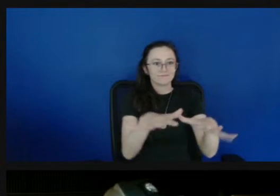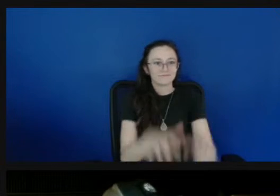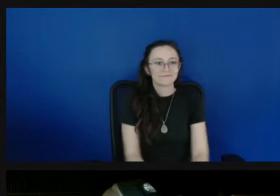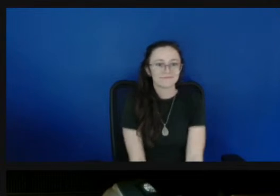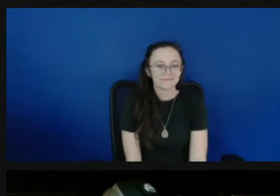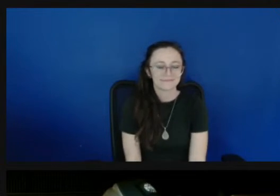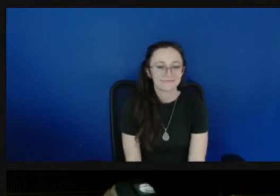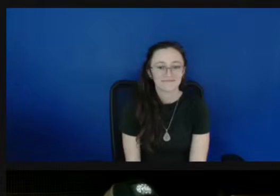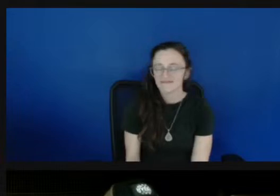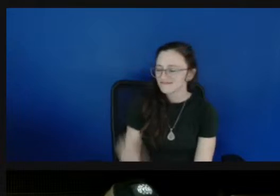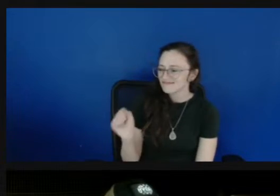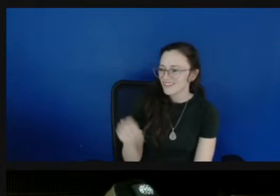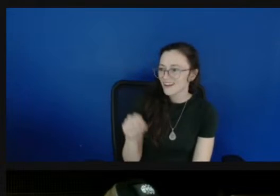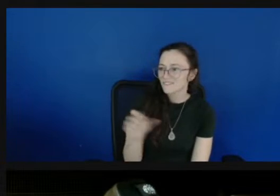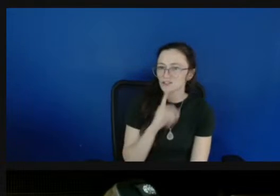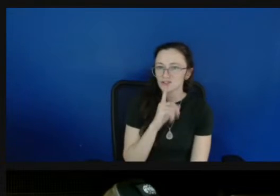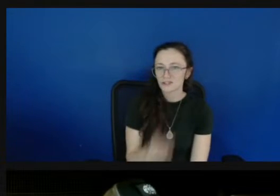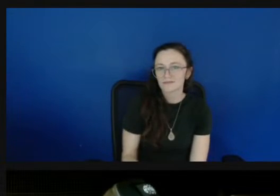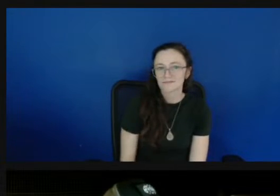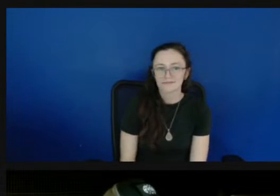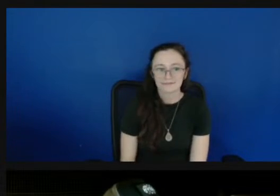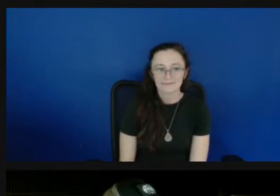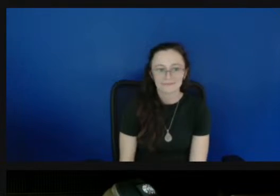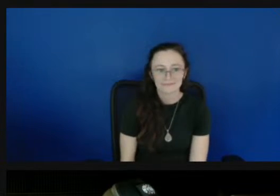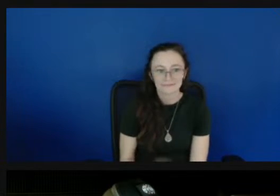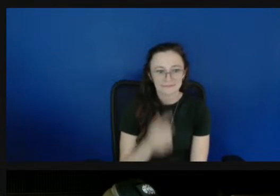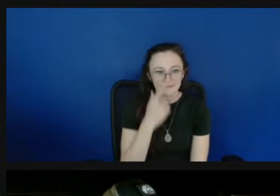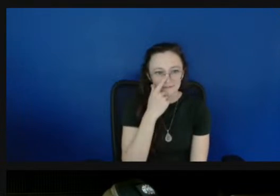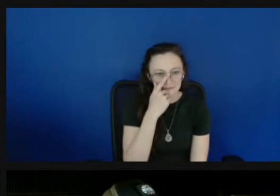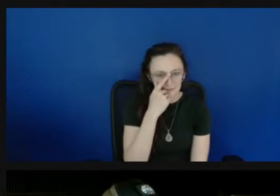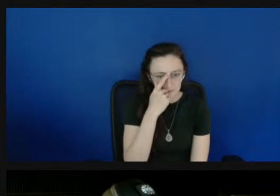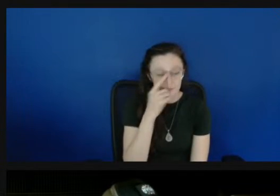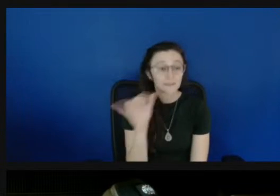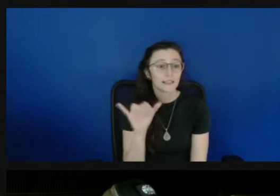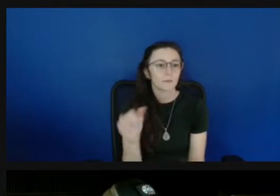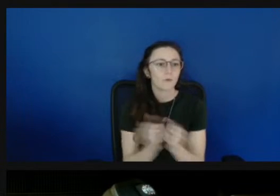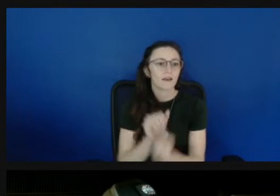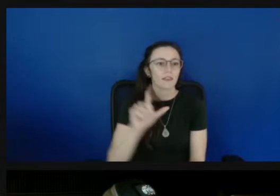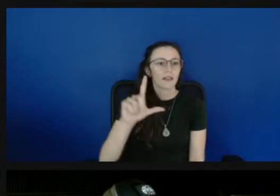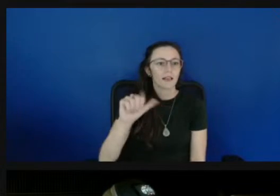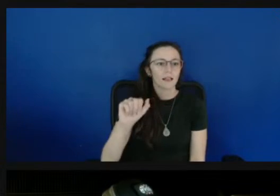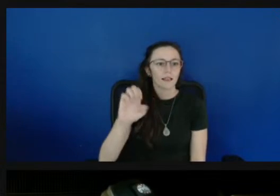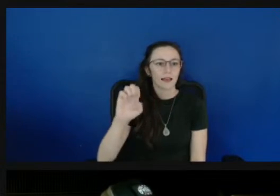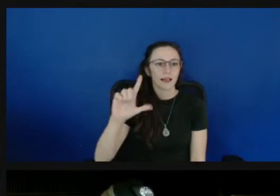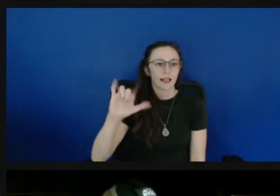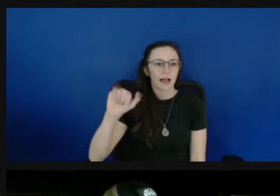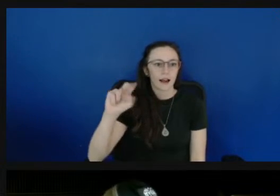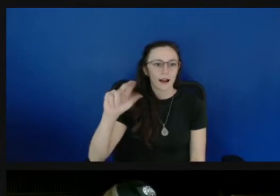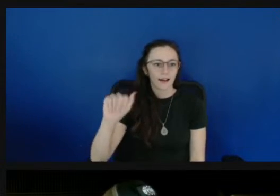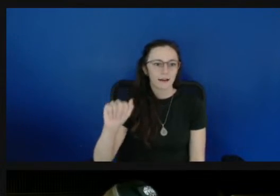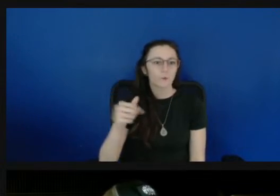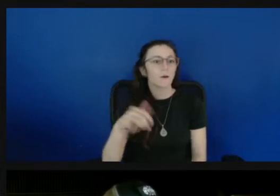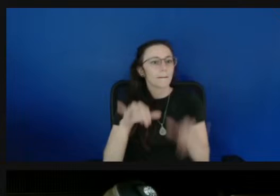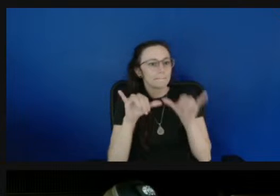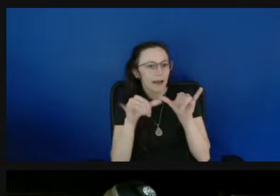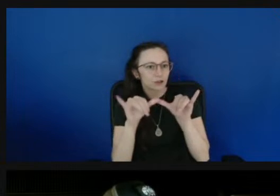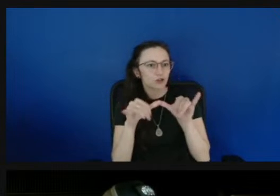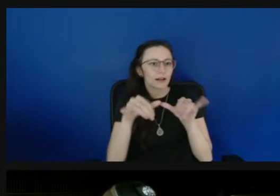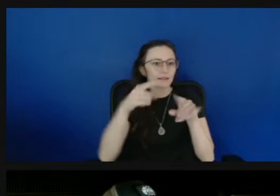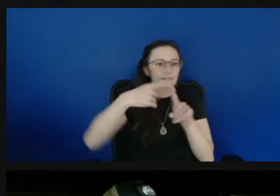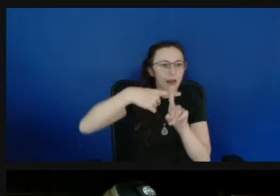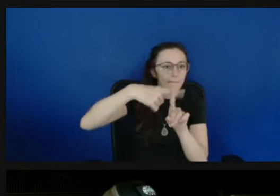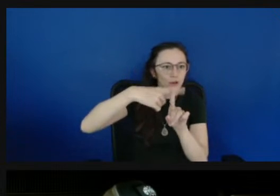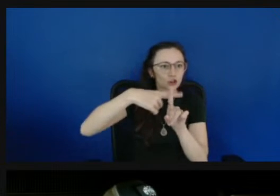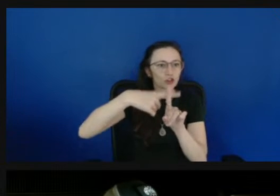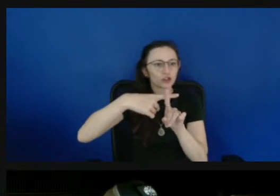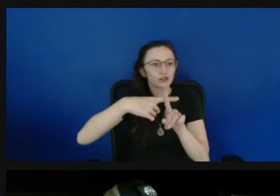Yeah, for sure. Yeah, that's a great thing to relate as well. Your experience on Leilani, right? I think we were measuring temperatures and cracks, and it was really varying for months,